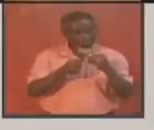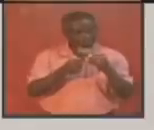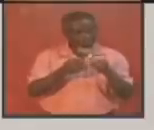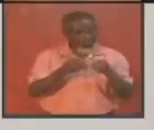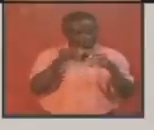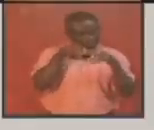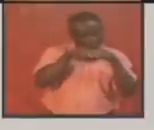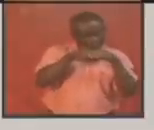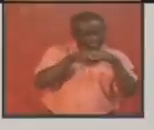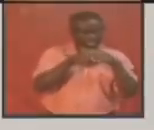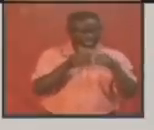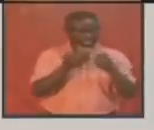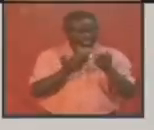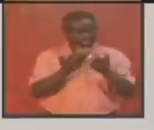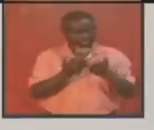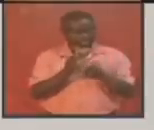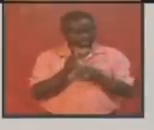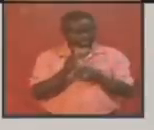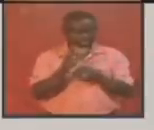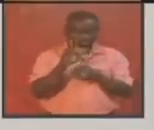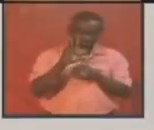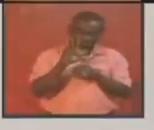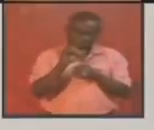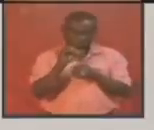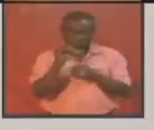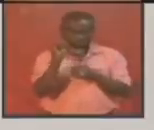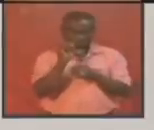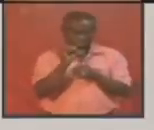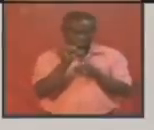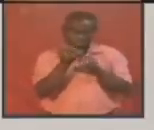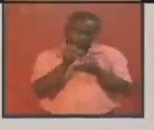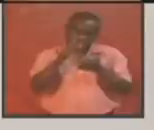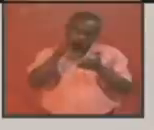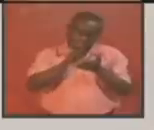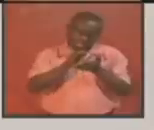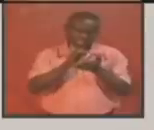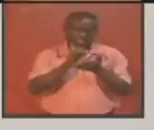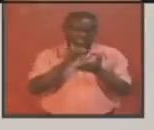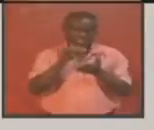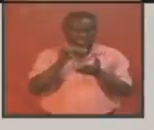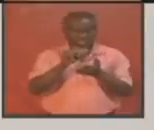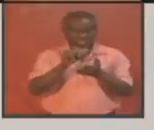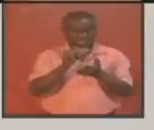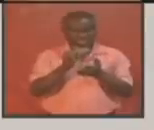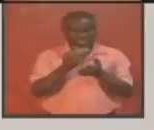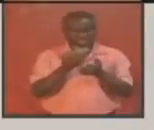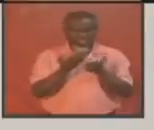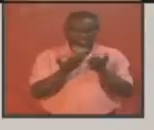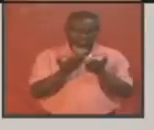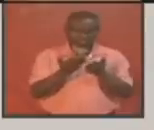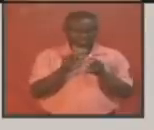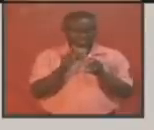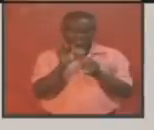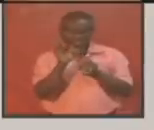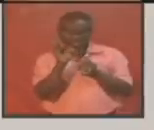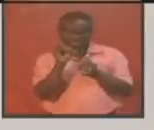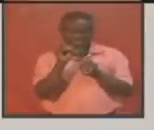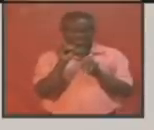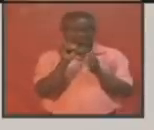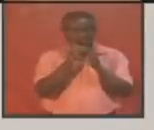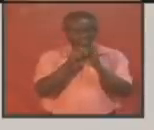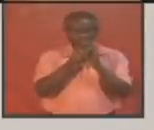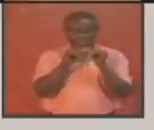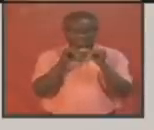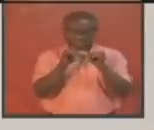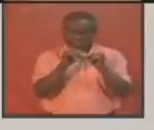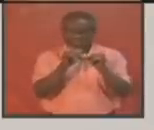less. And we do speak to, if you're having a service, that you keep those services to 90 minutes or less at this point in time. I think